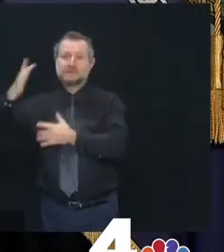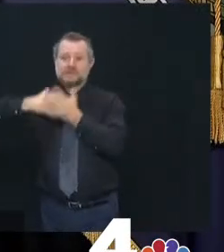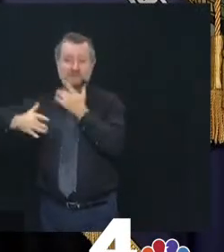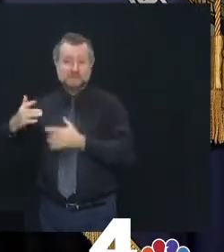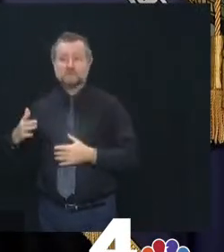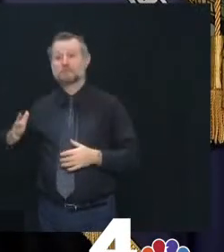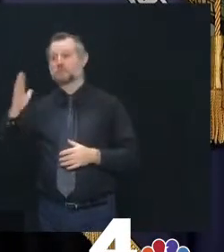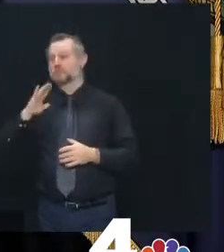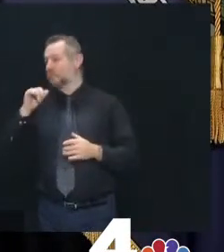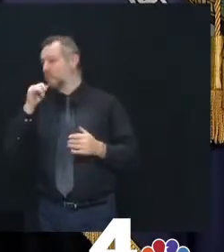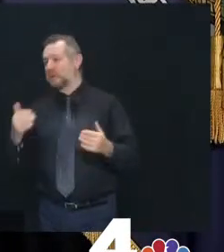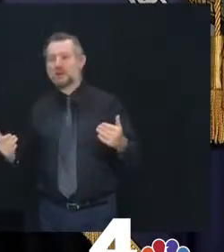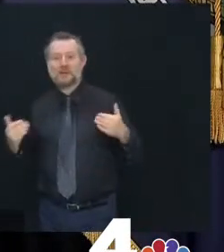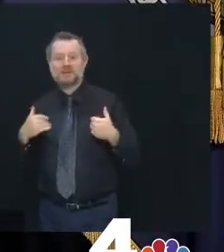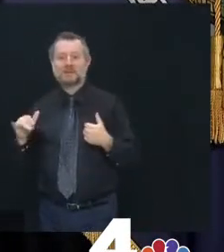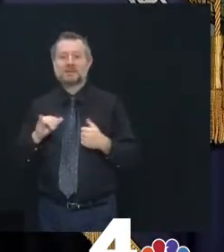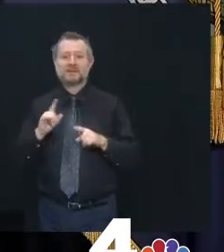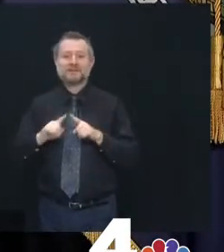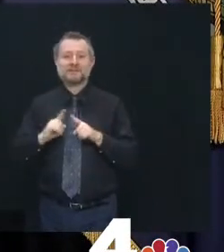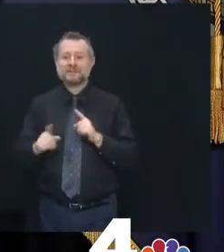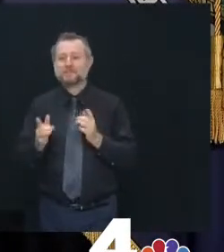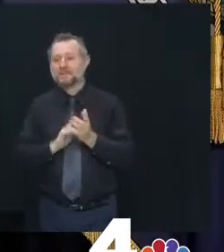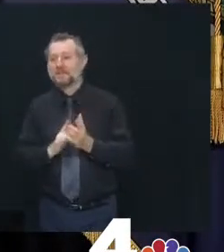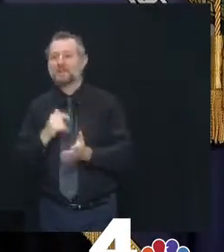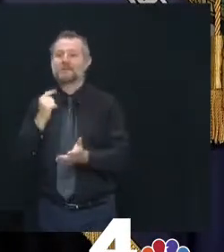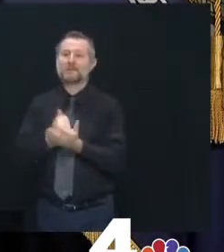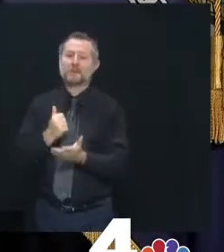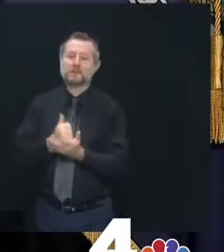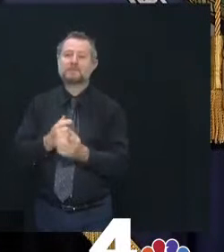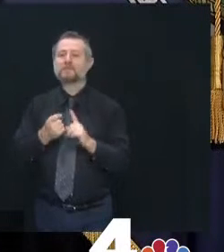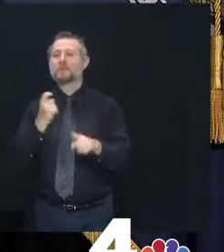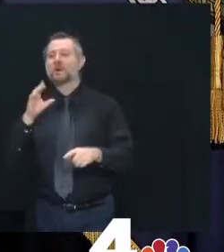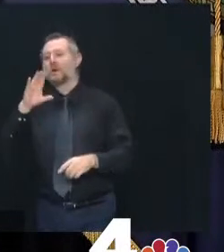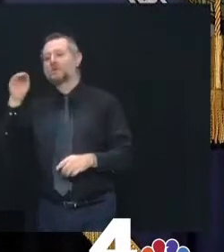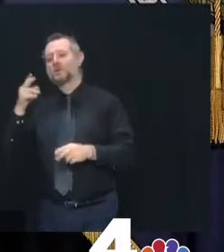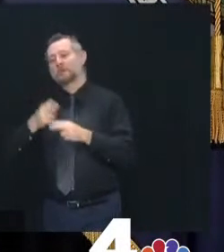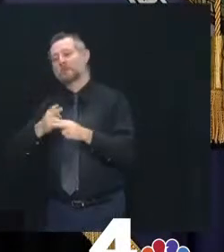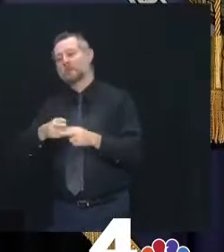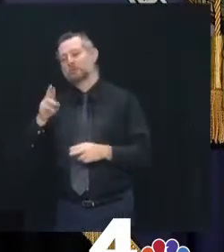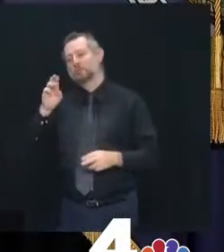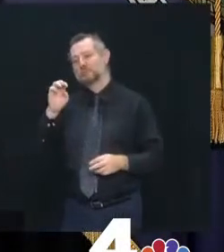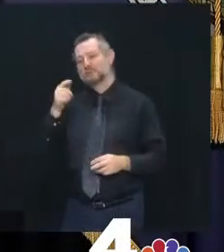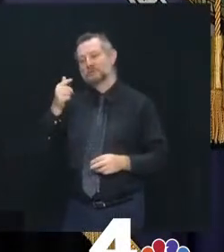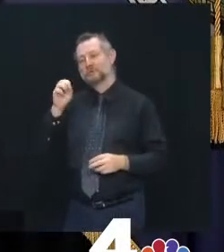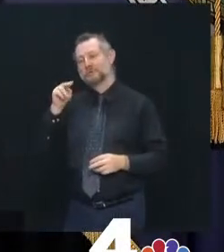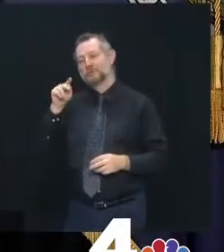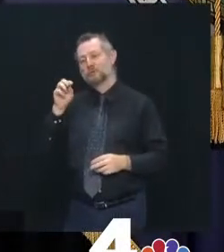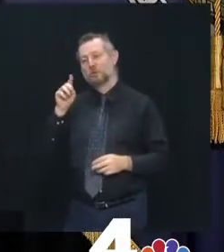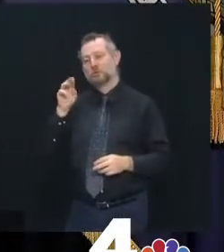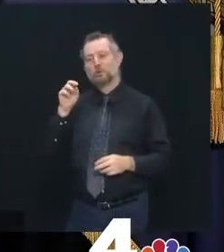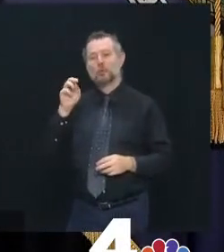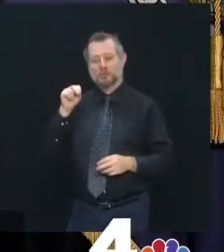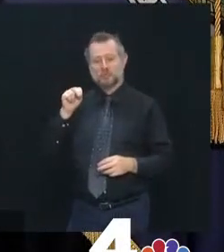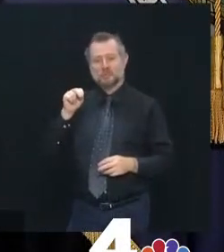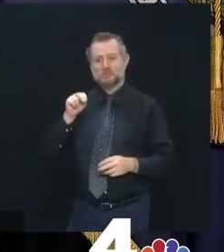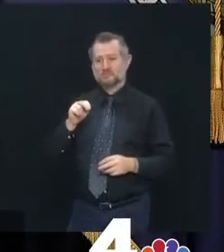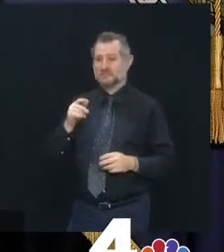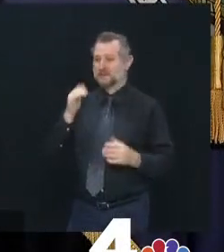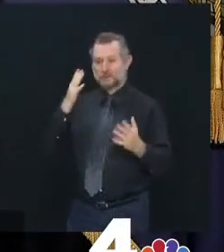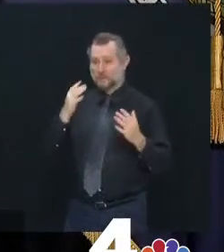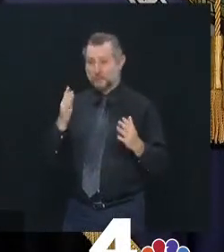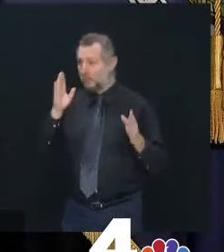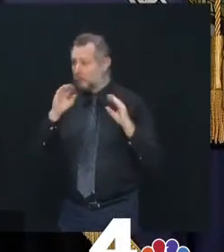the Regeneron therapeutics, you know. So how is it still happening that you're losing